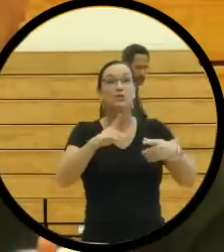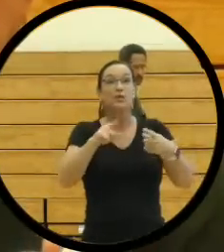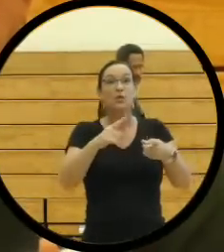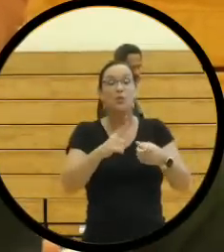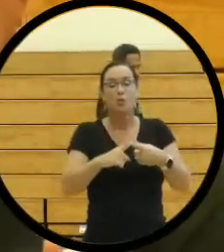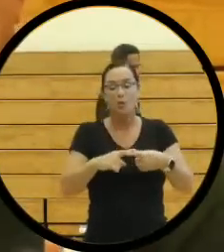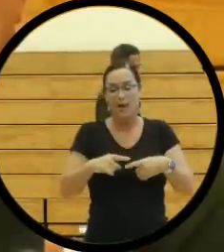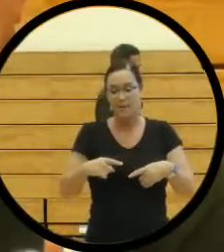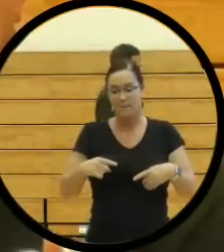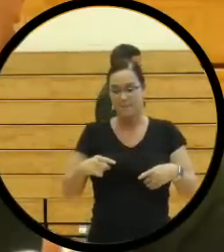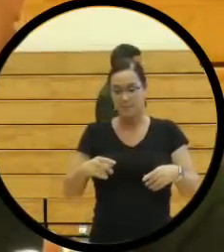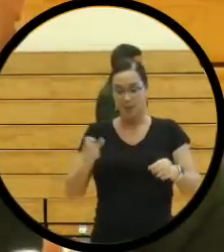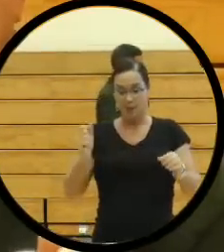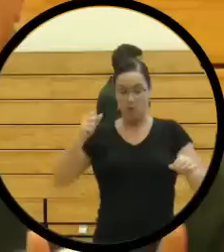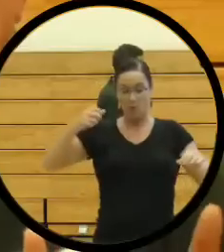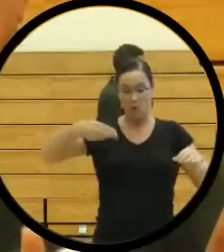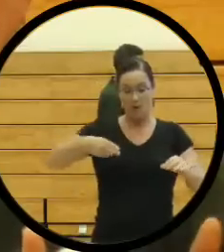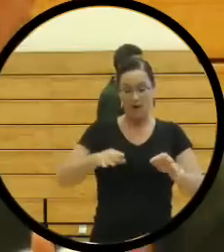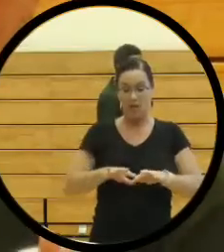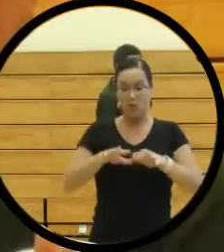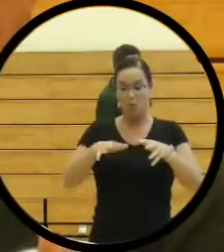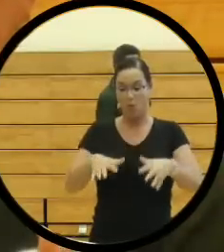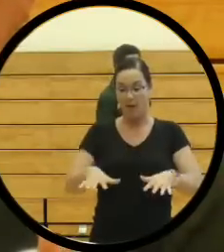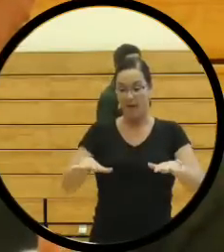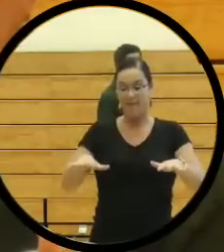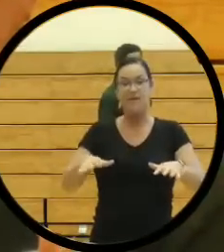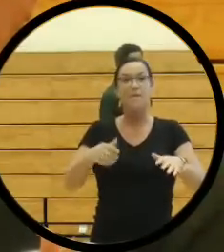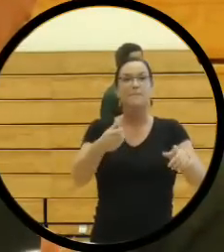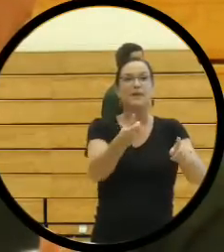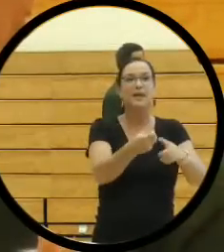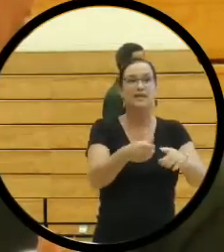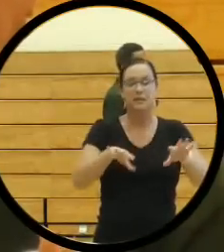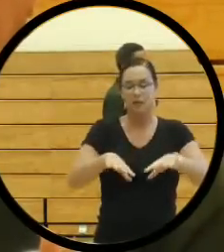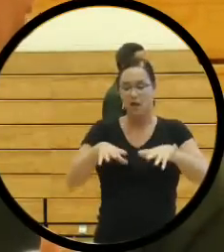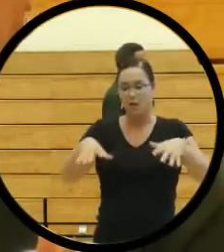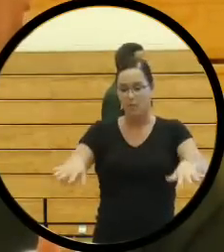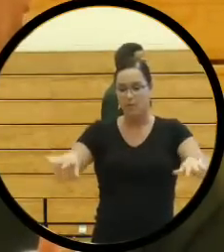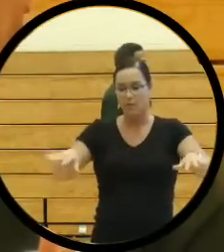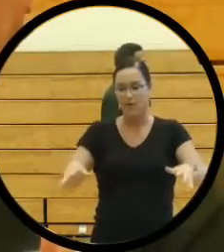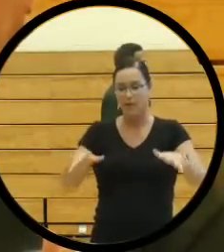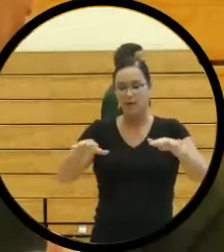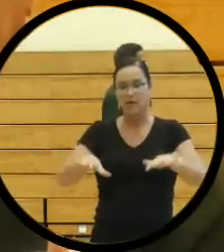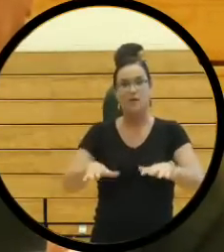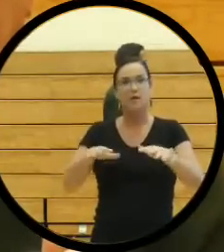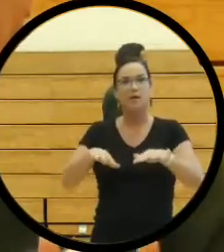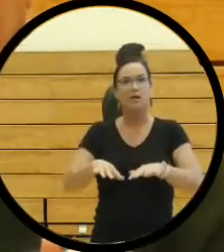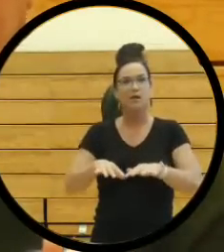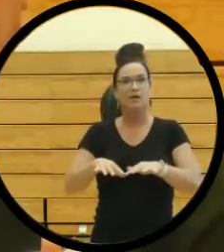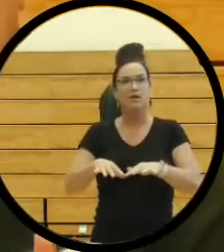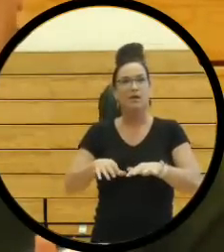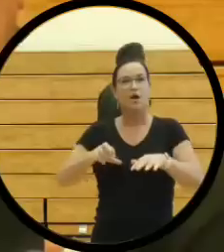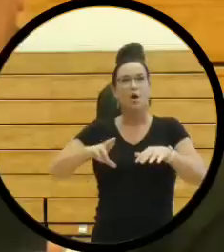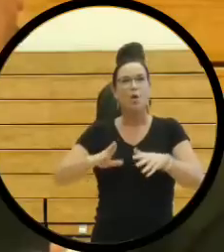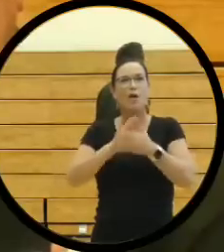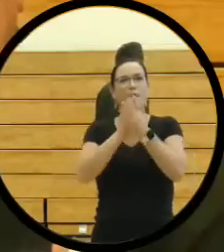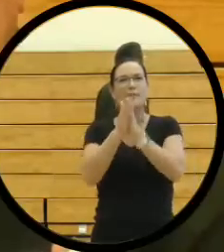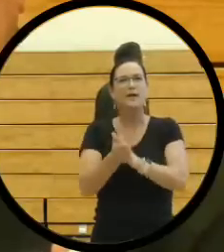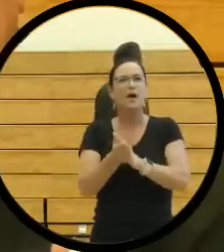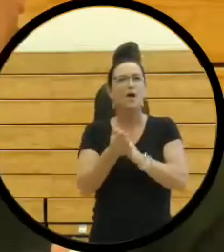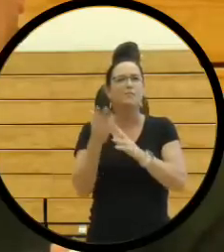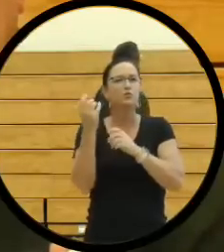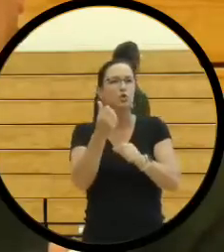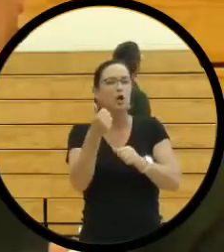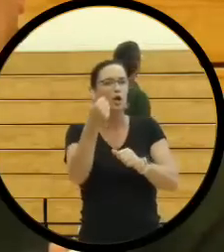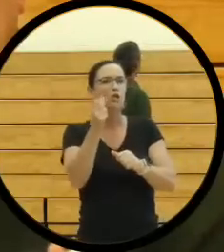it can either cancel out an incoming wave, or it can go together and strengthen it to make kind of a super wave. So those kind of things happen in